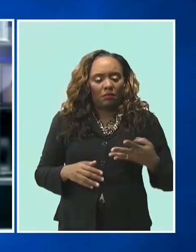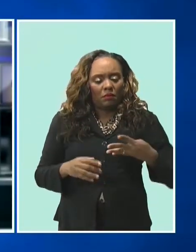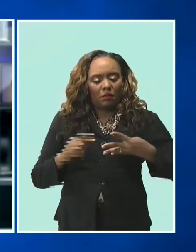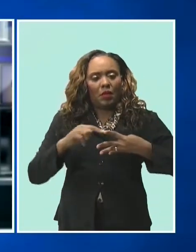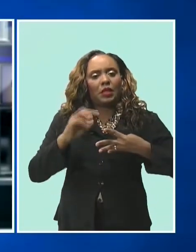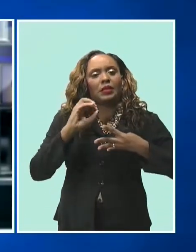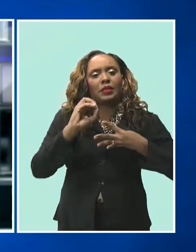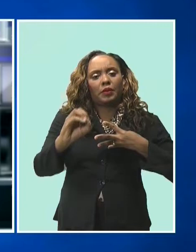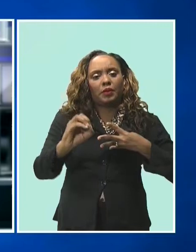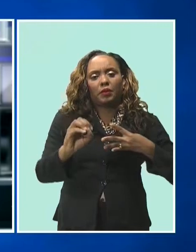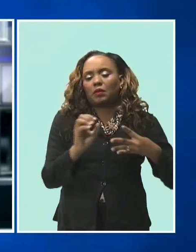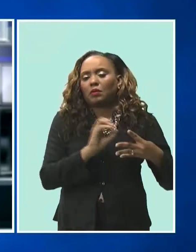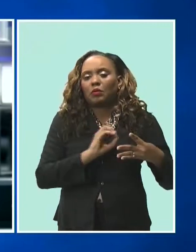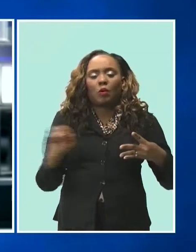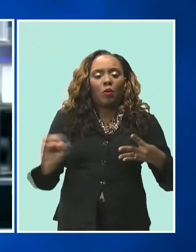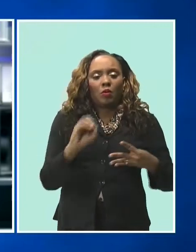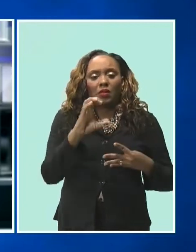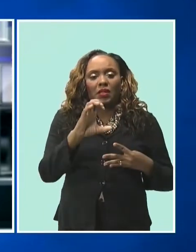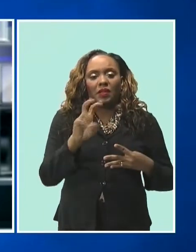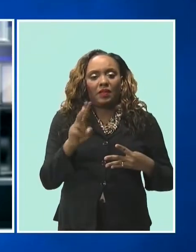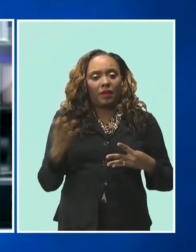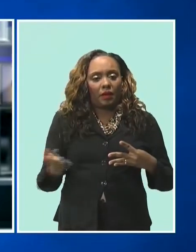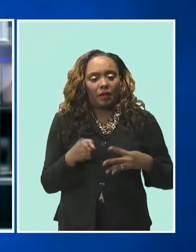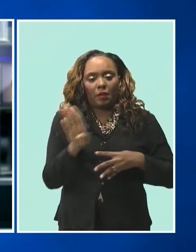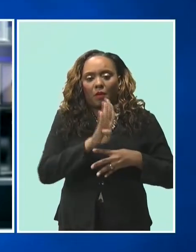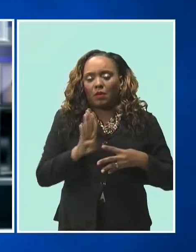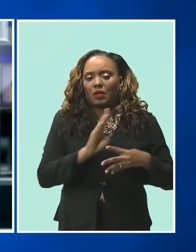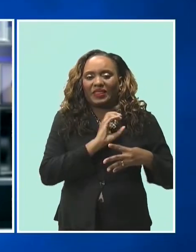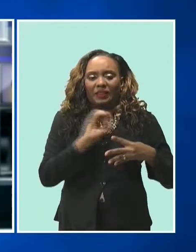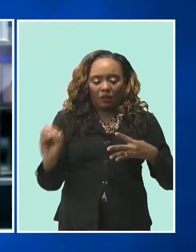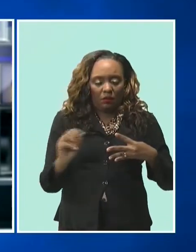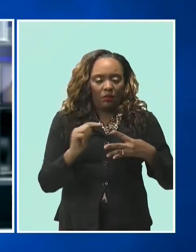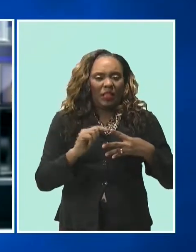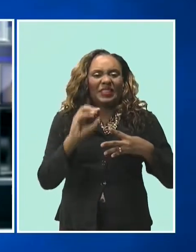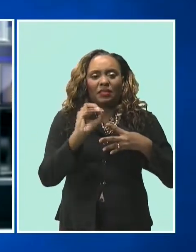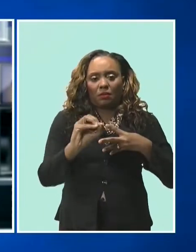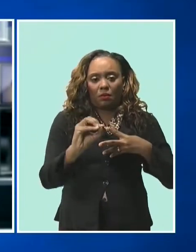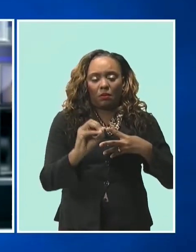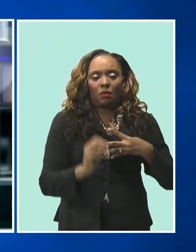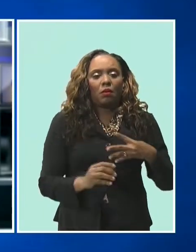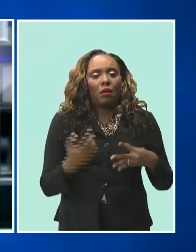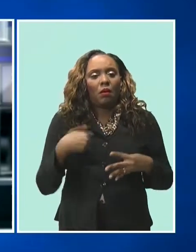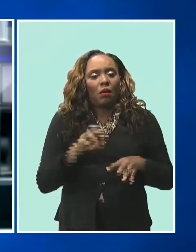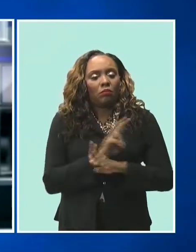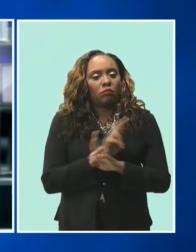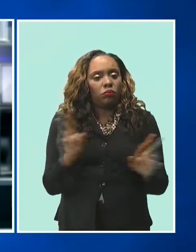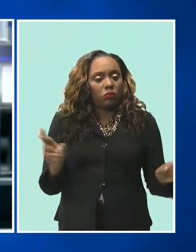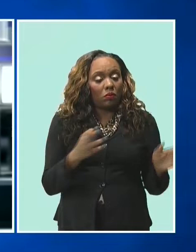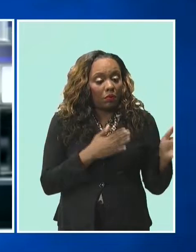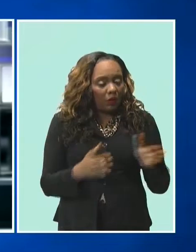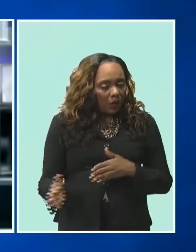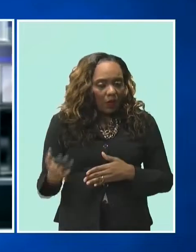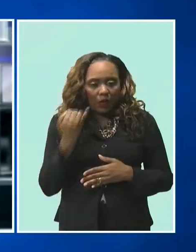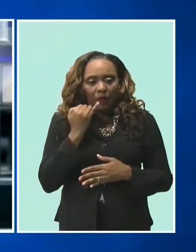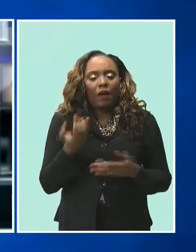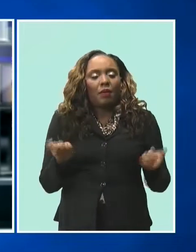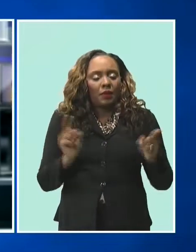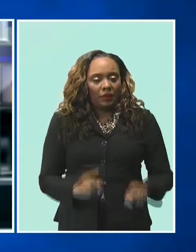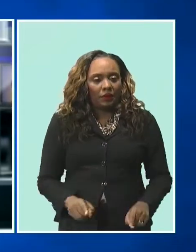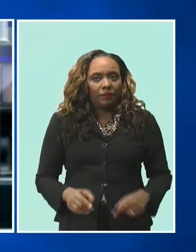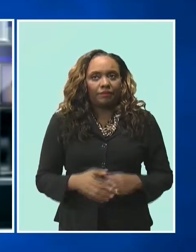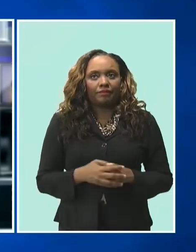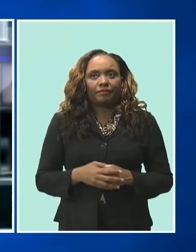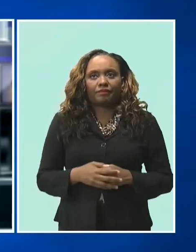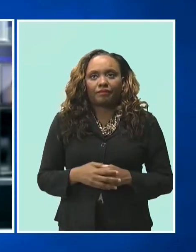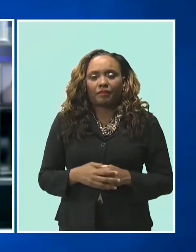phase, as Dr. Best said earlier, where there are no cases, and we're preparing in the event that something happens. Back to you.